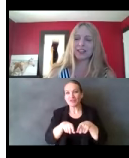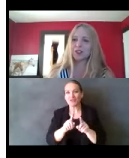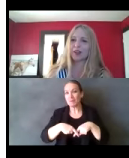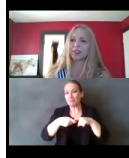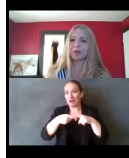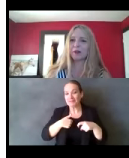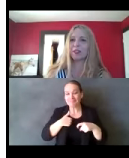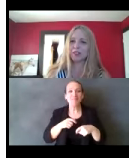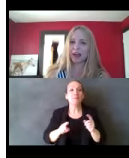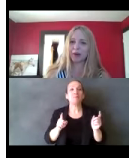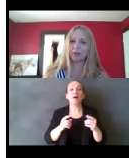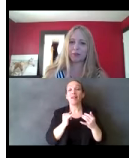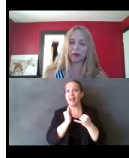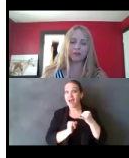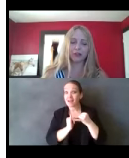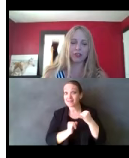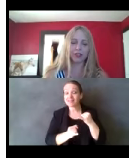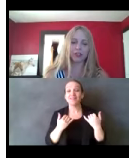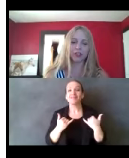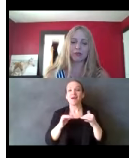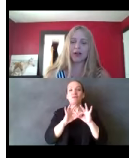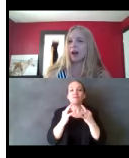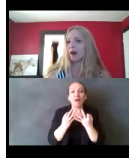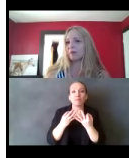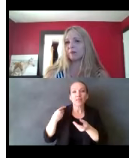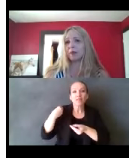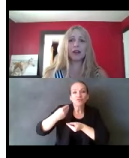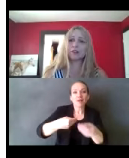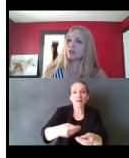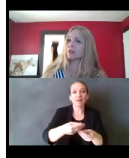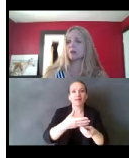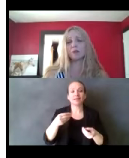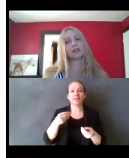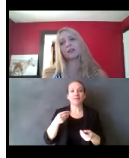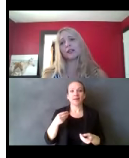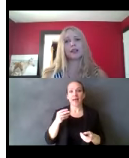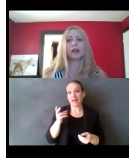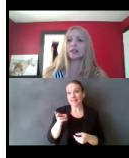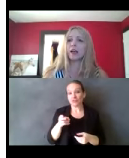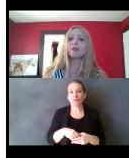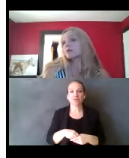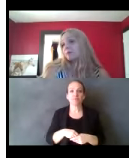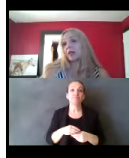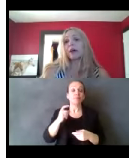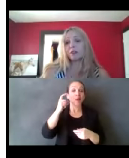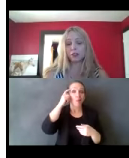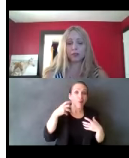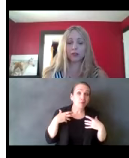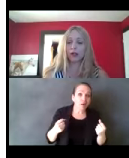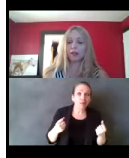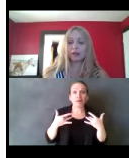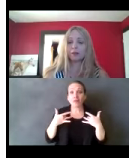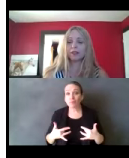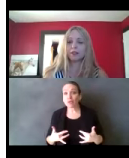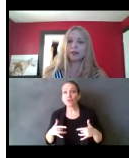genetics and history. I just want to mention that with the brain function issue. Mental health issues, depression, anxiety, other mental health issues